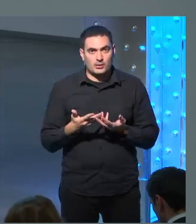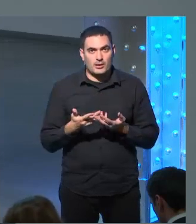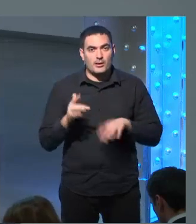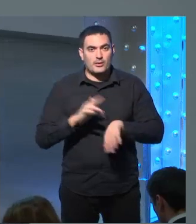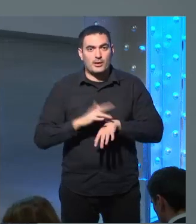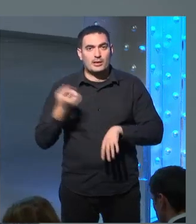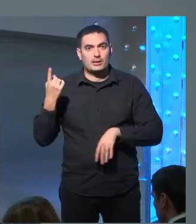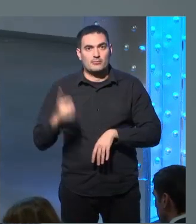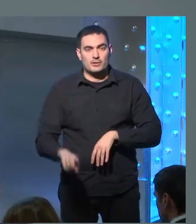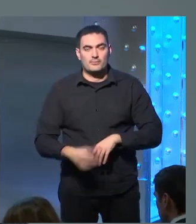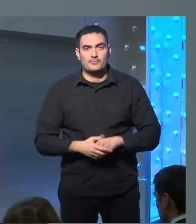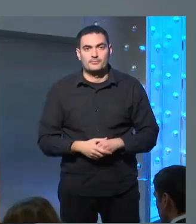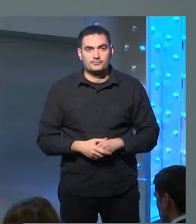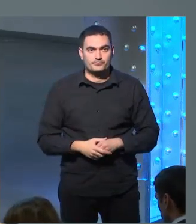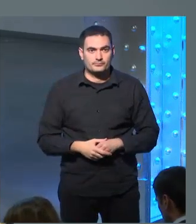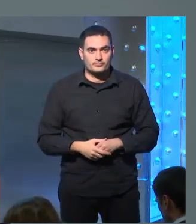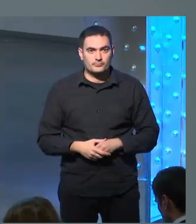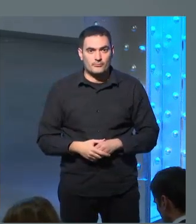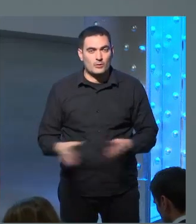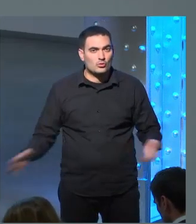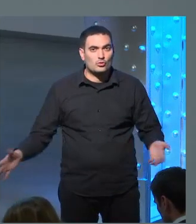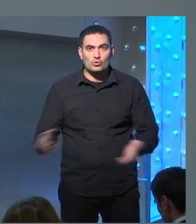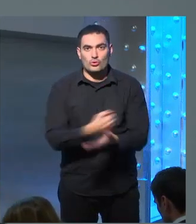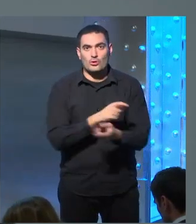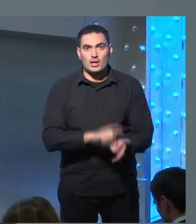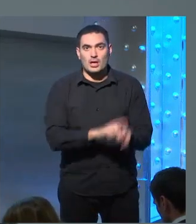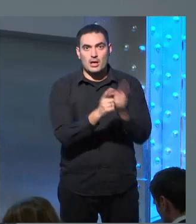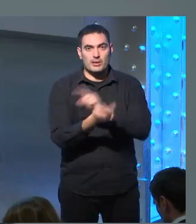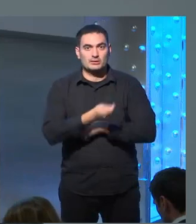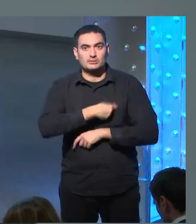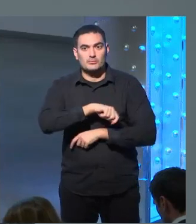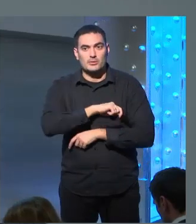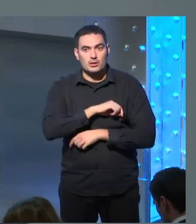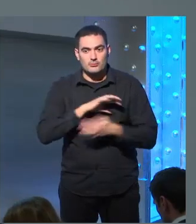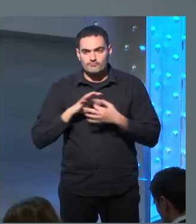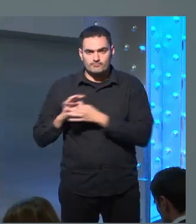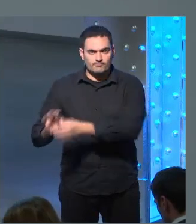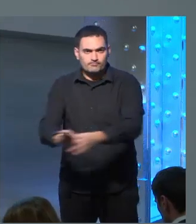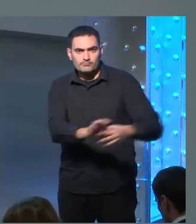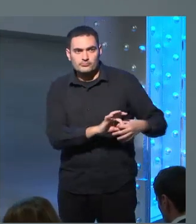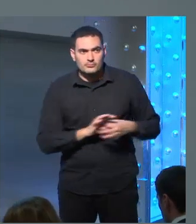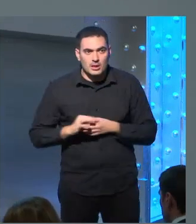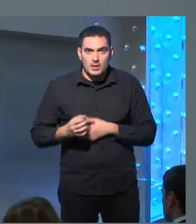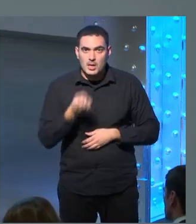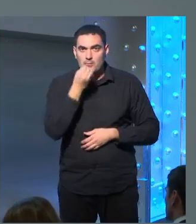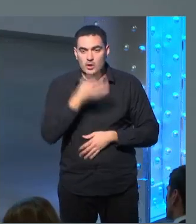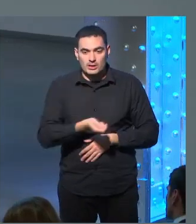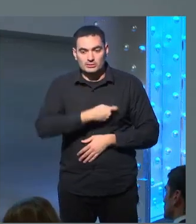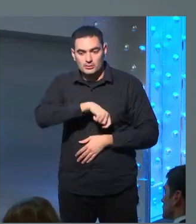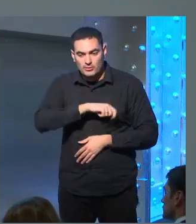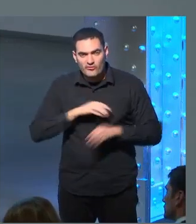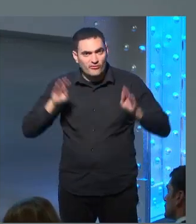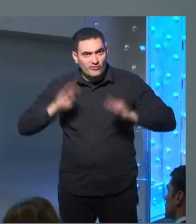for example, internet and digital platforms. That is going to change everything. A Spain that is better